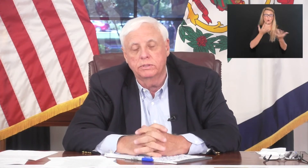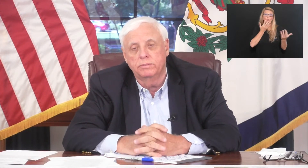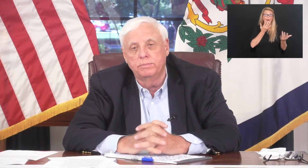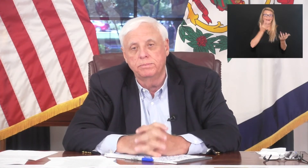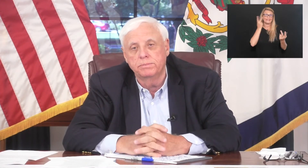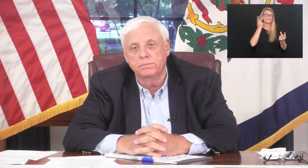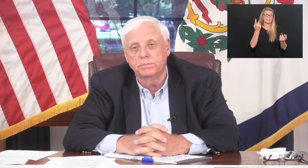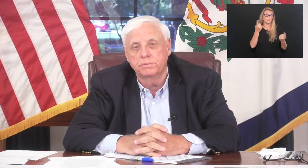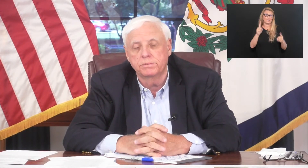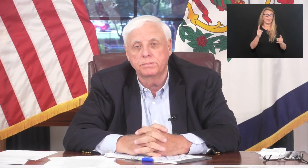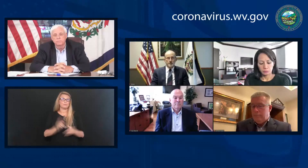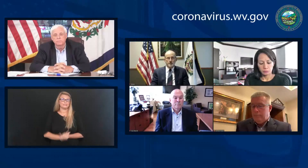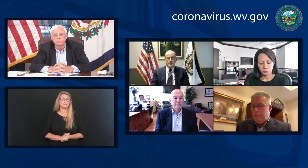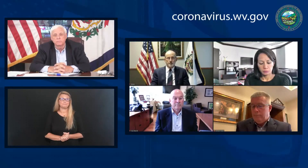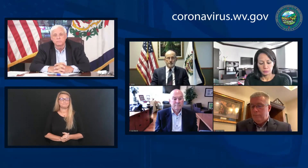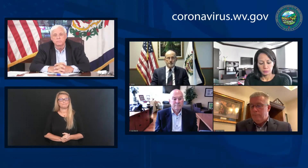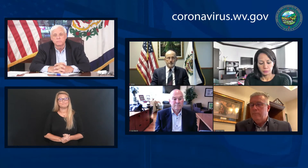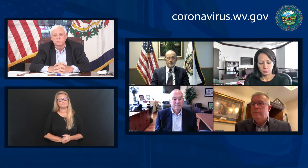worse.